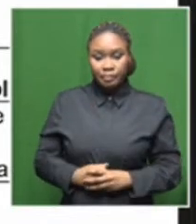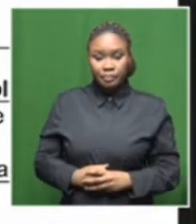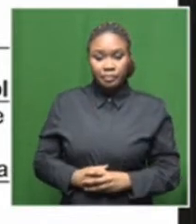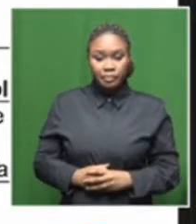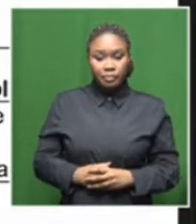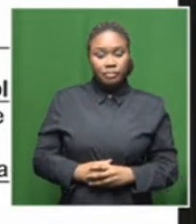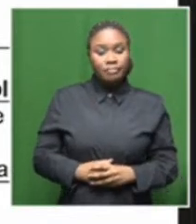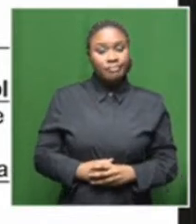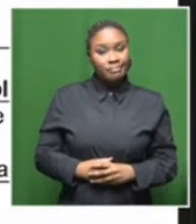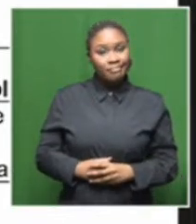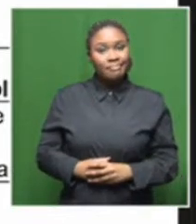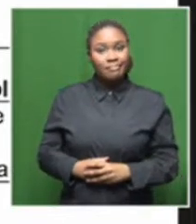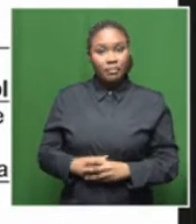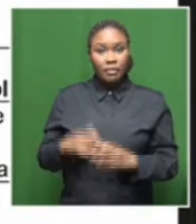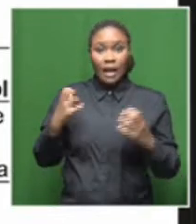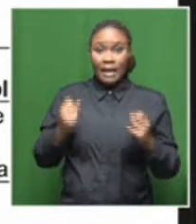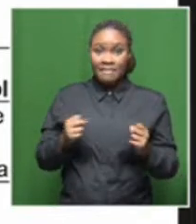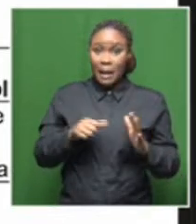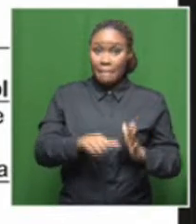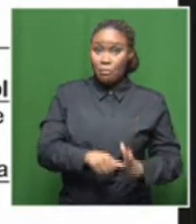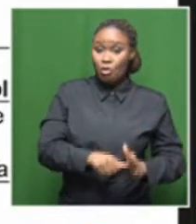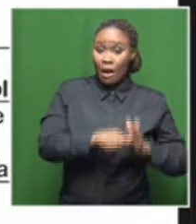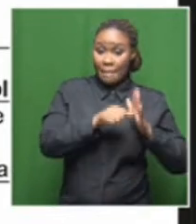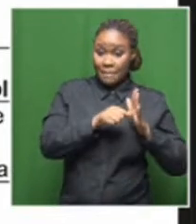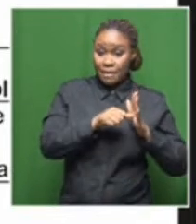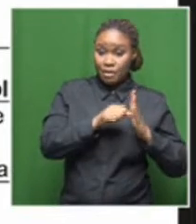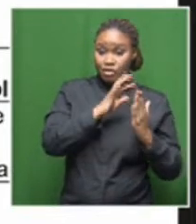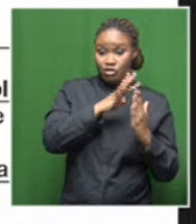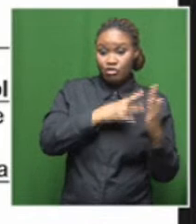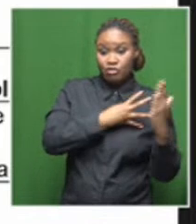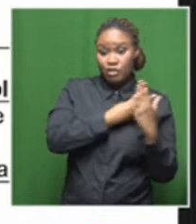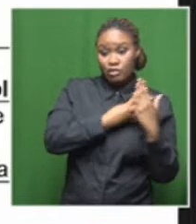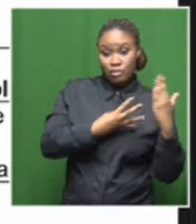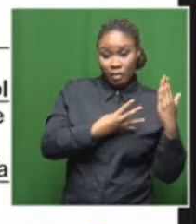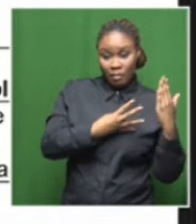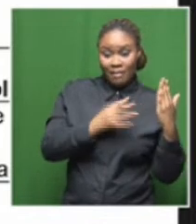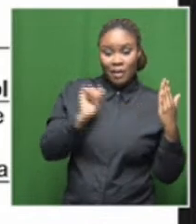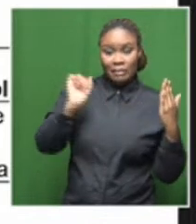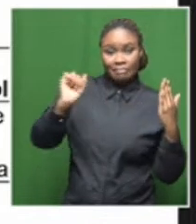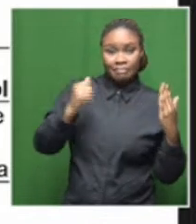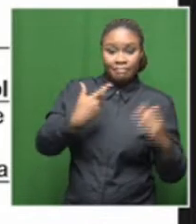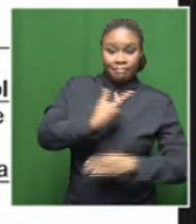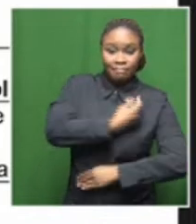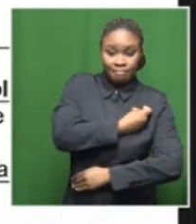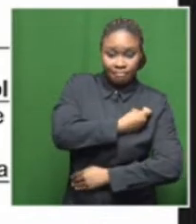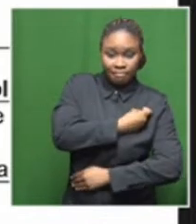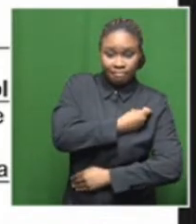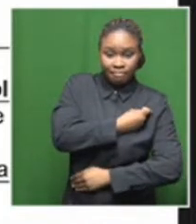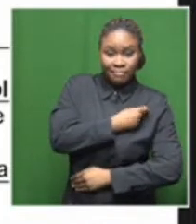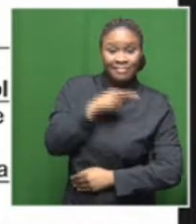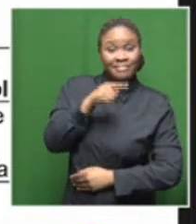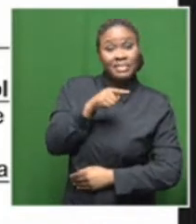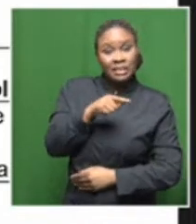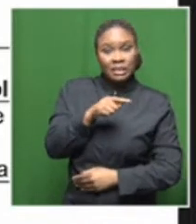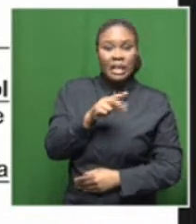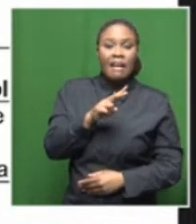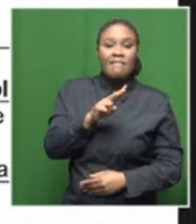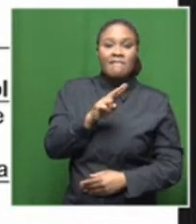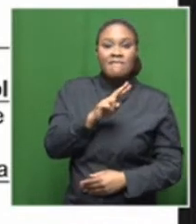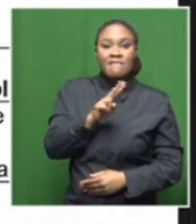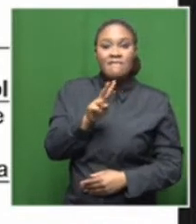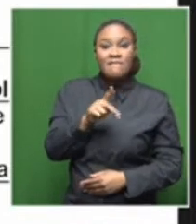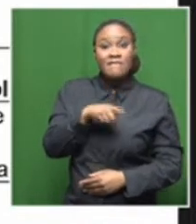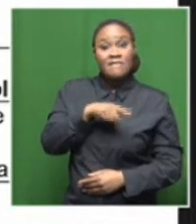have a primary schedule of a vaccine. This is the Comirnaty, is the Pfizer vaccine. And now